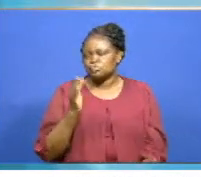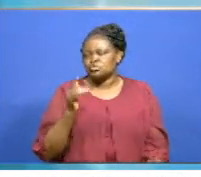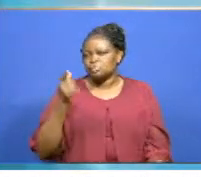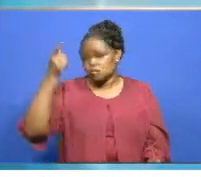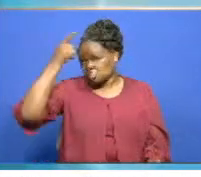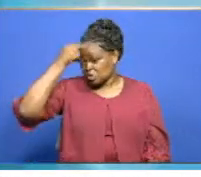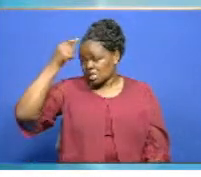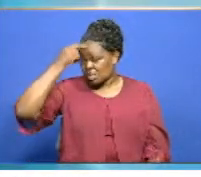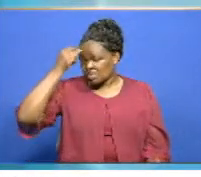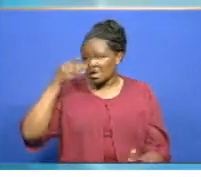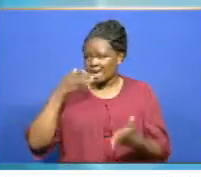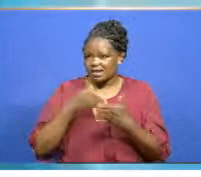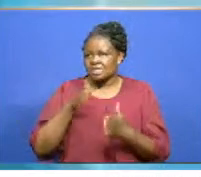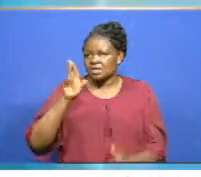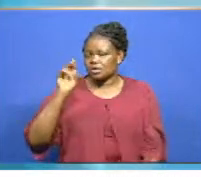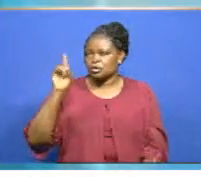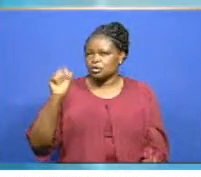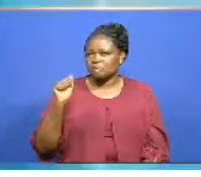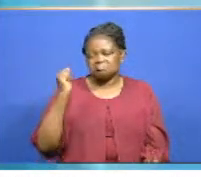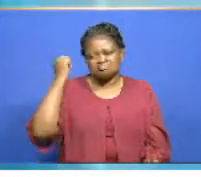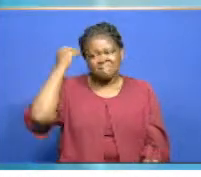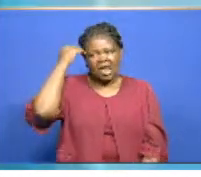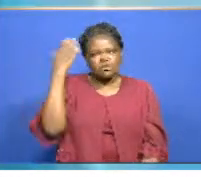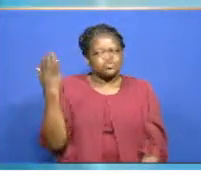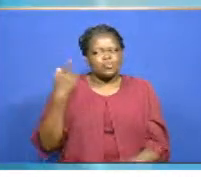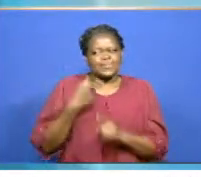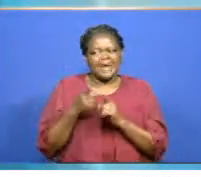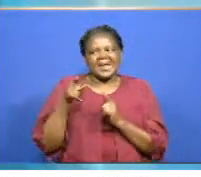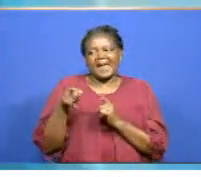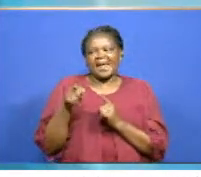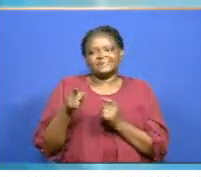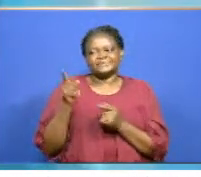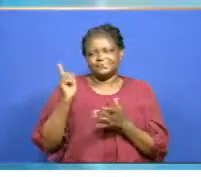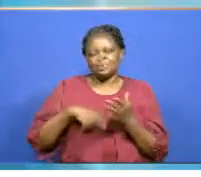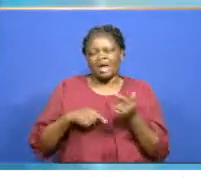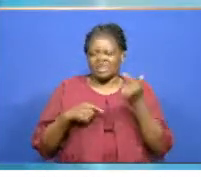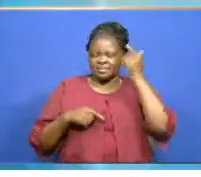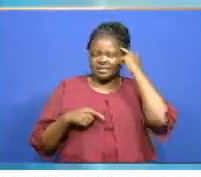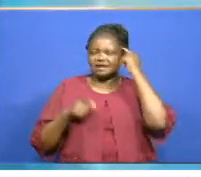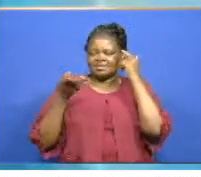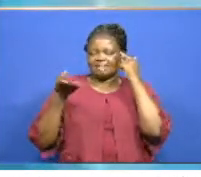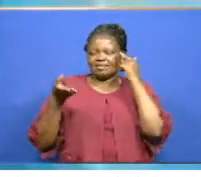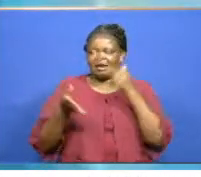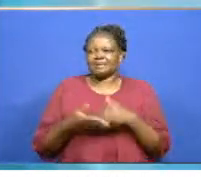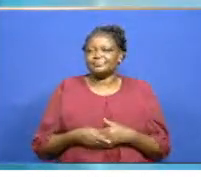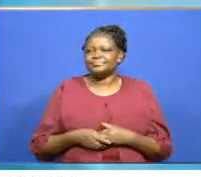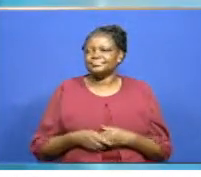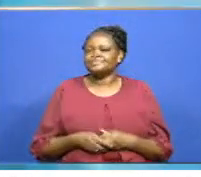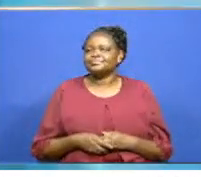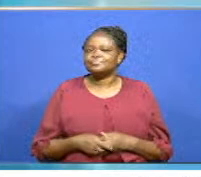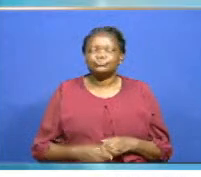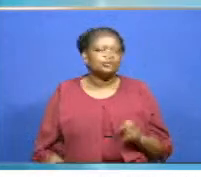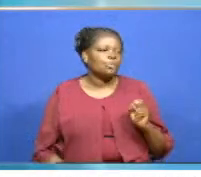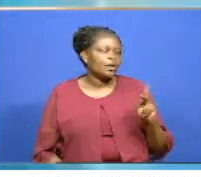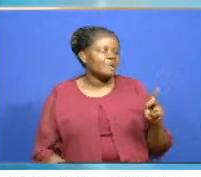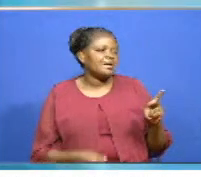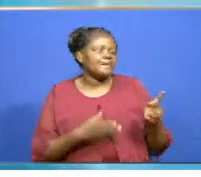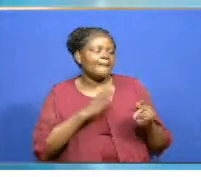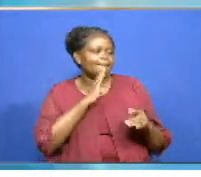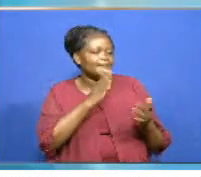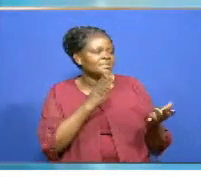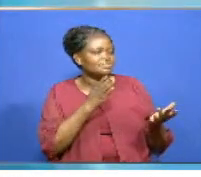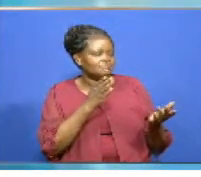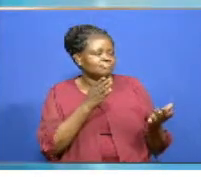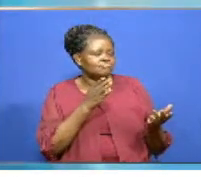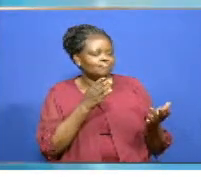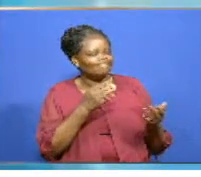the new UDA. I don't know whether, but that's what I think is on the ground. Yes, and perhaps away